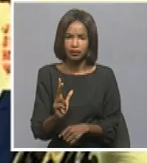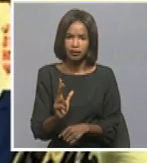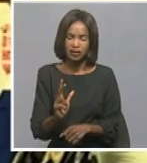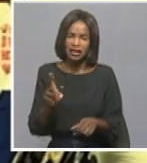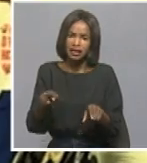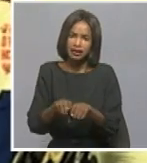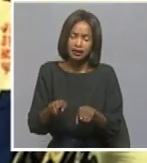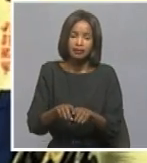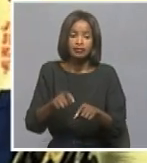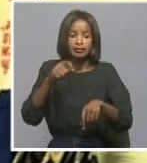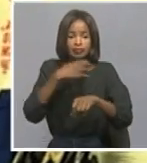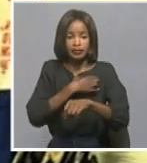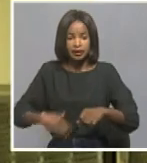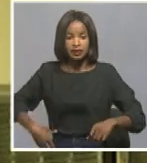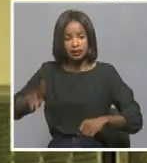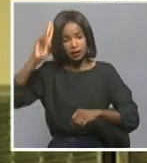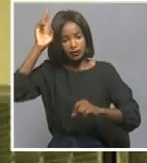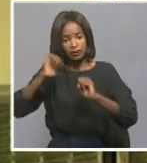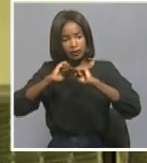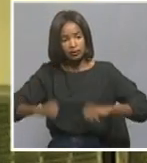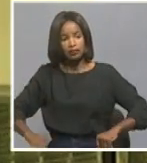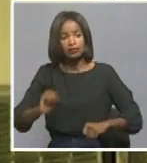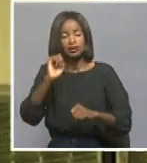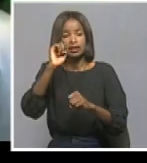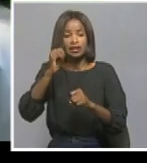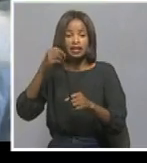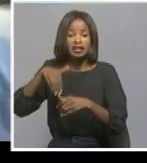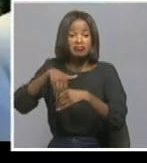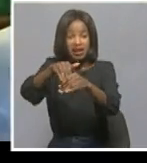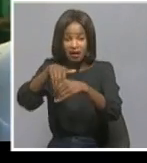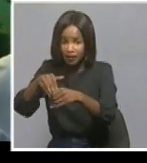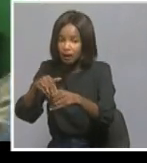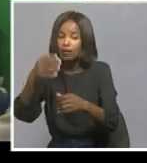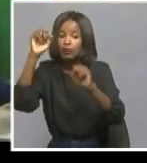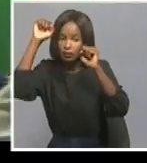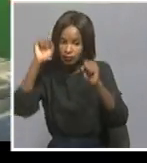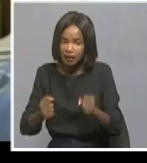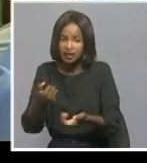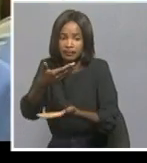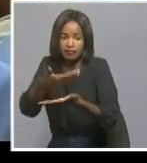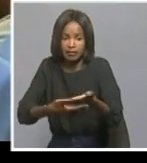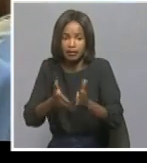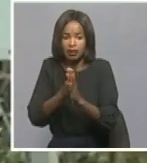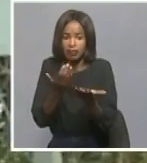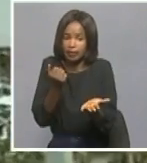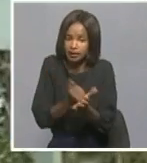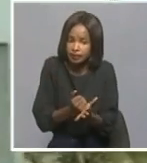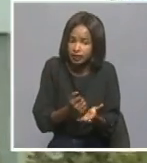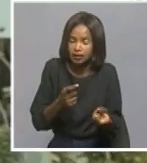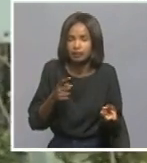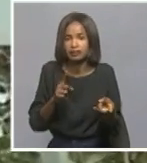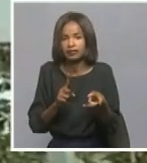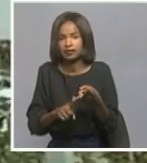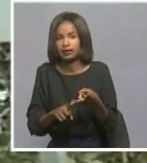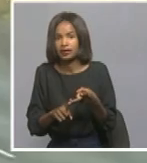in a state of emergency, people must travel with the necessary documentation. You need to have your passport with you.